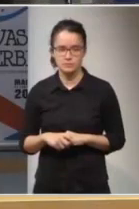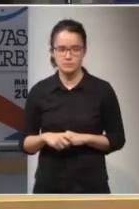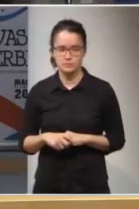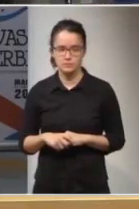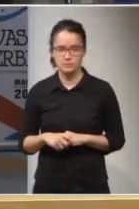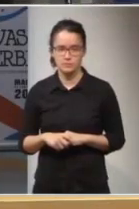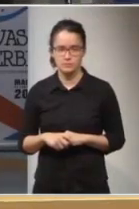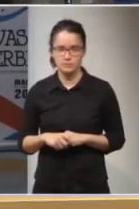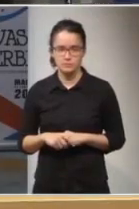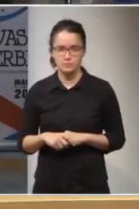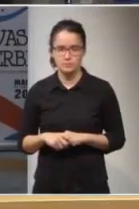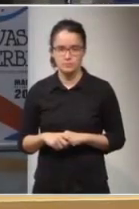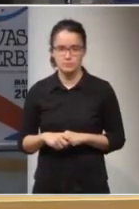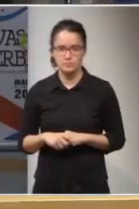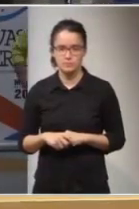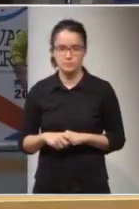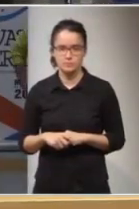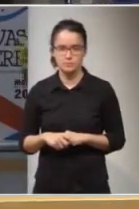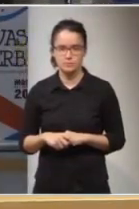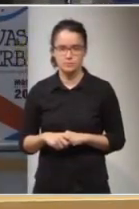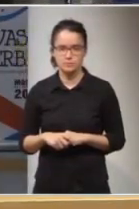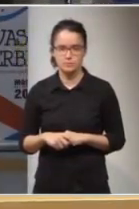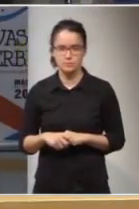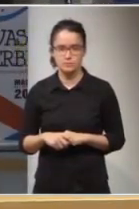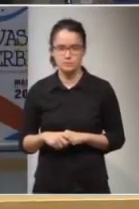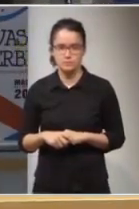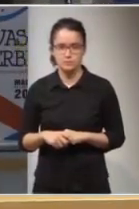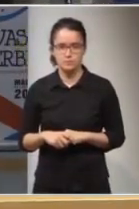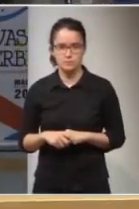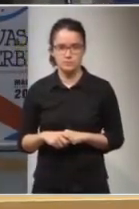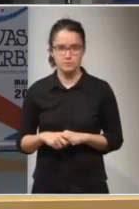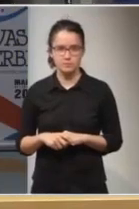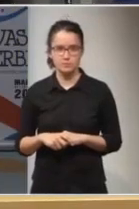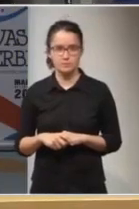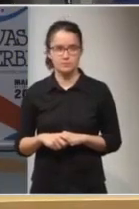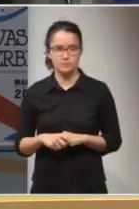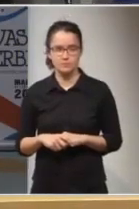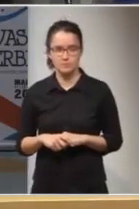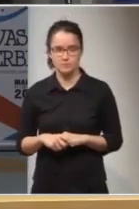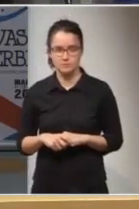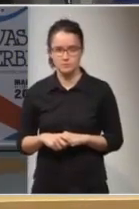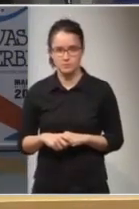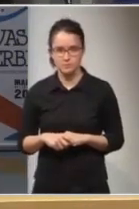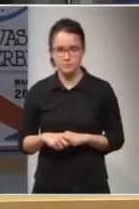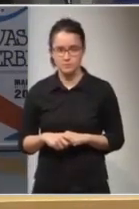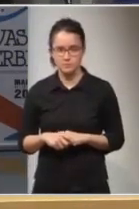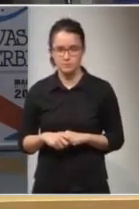your mobile, it very easy to do and then if you start the application you can hear with your earplugs